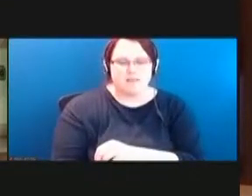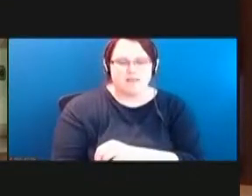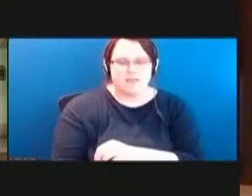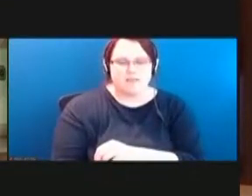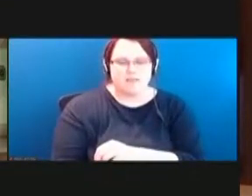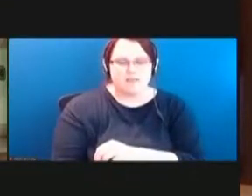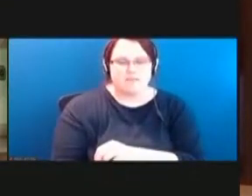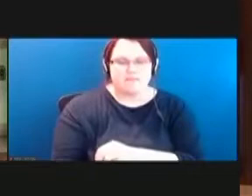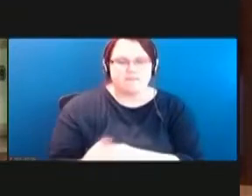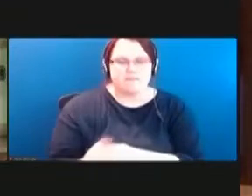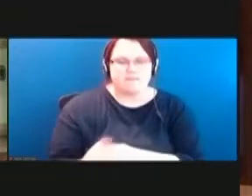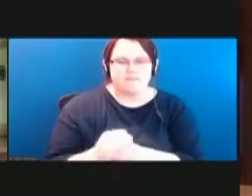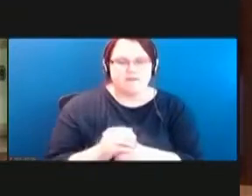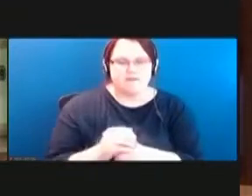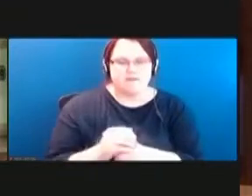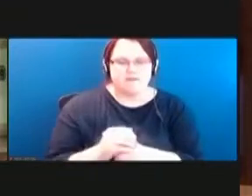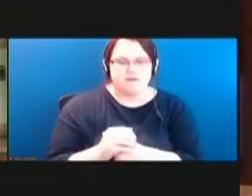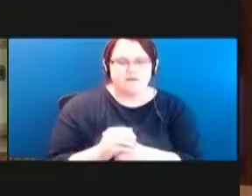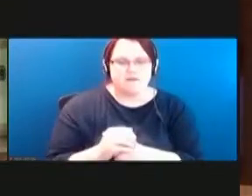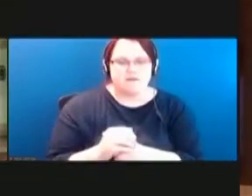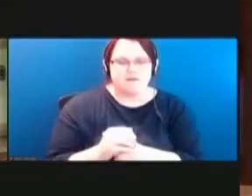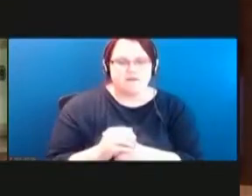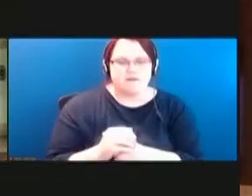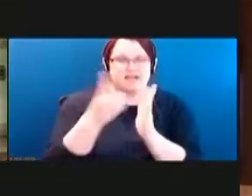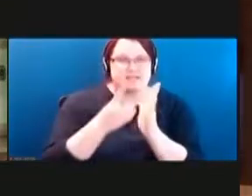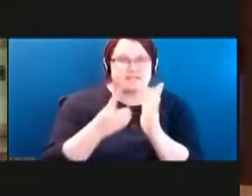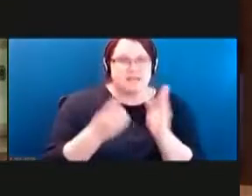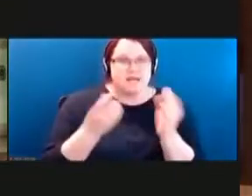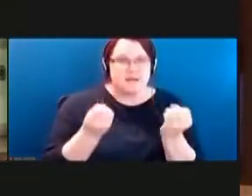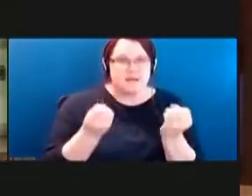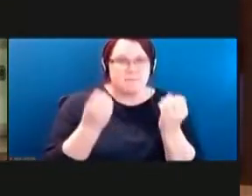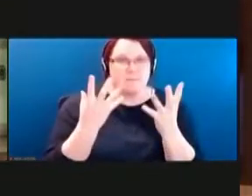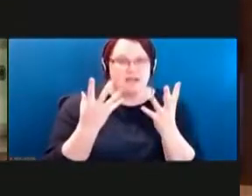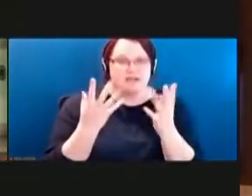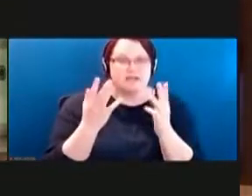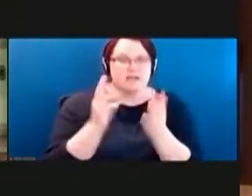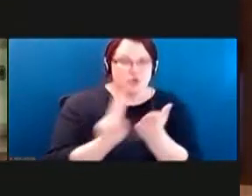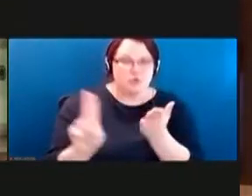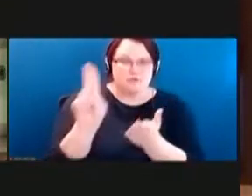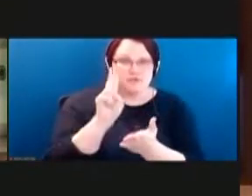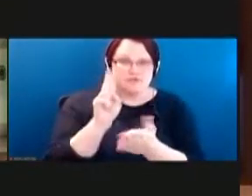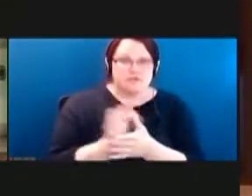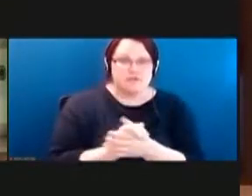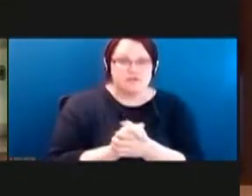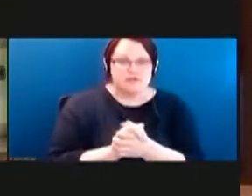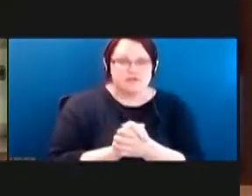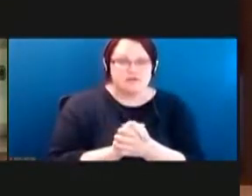has designed many university and